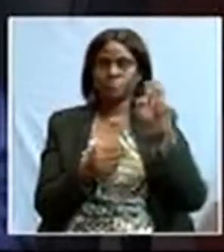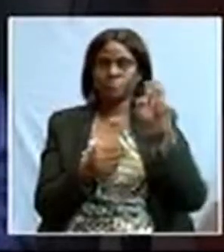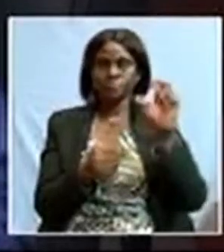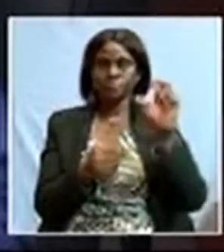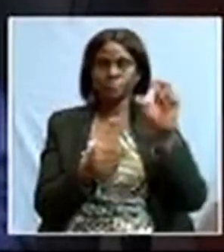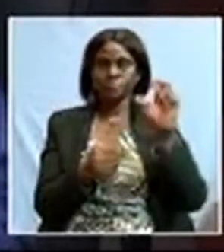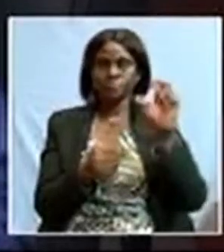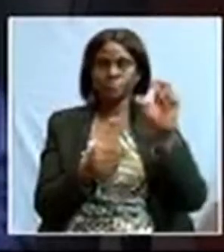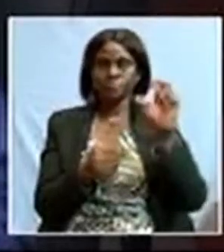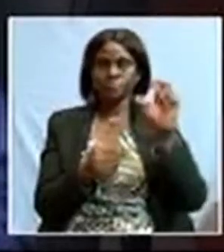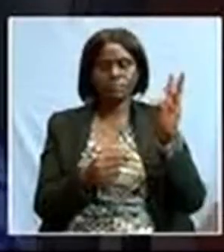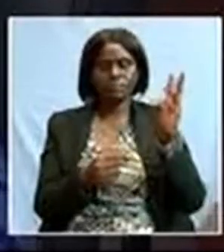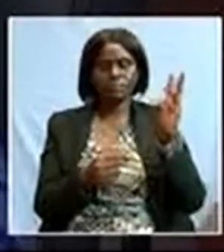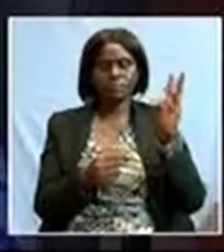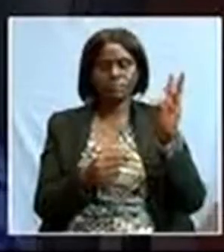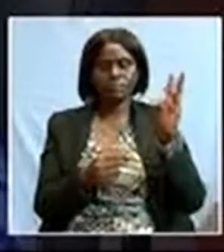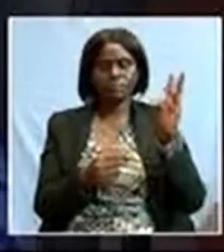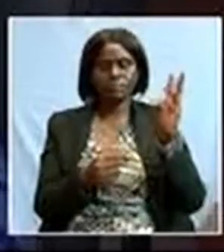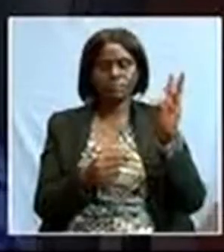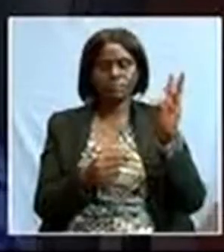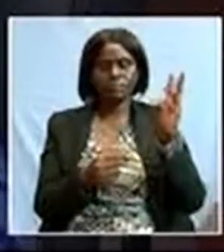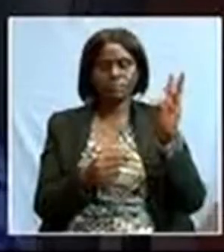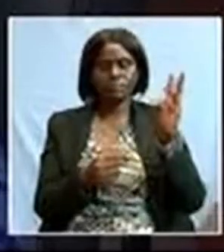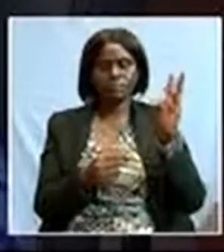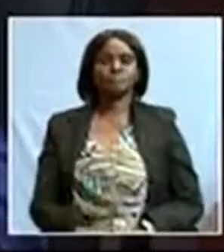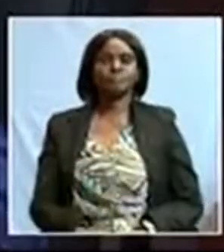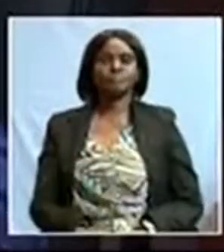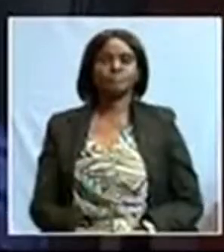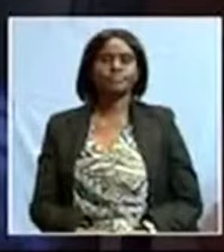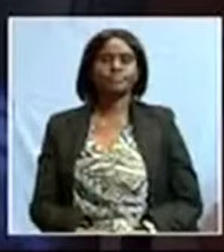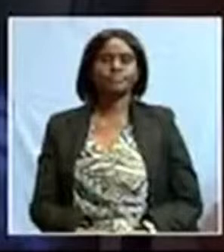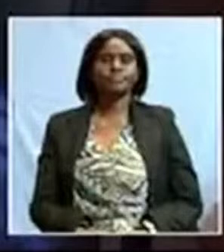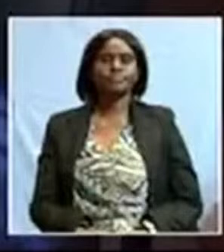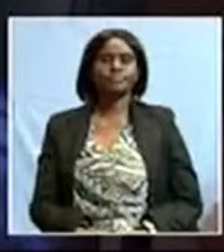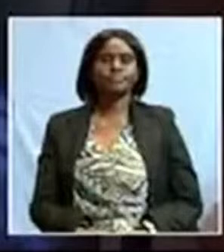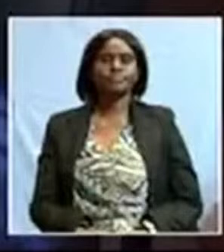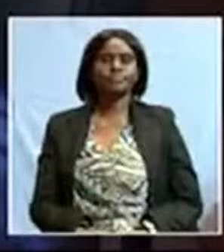336,000 kwacha. My points of clarification: